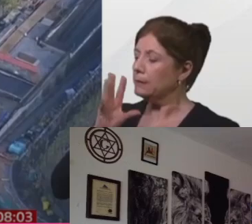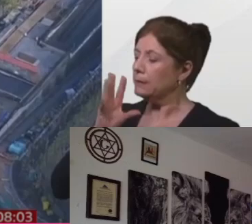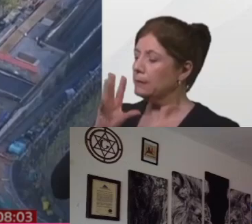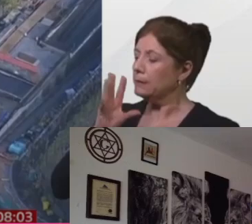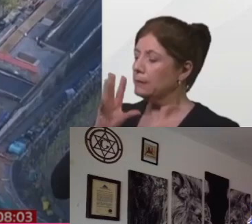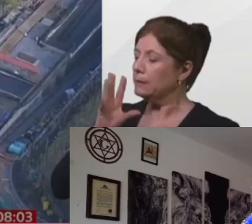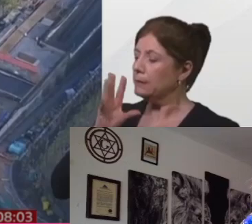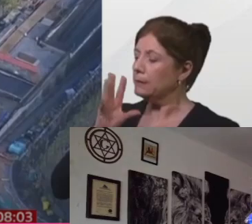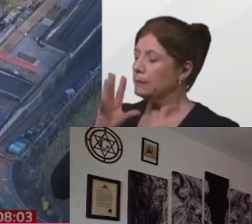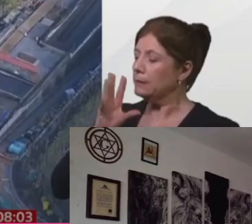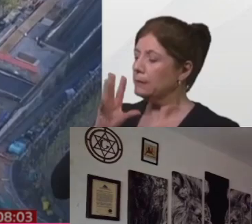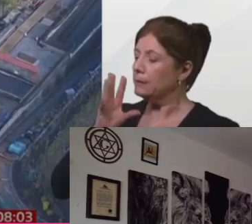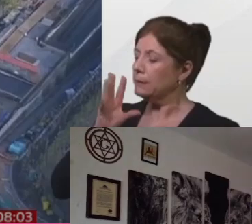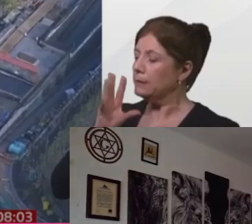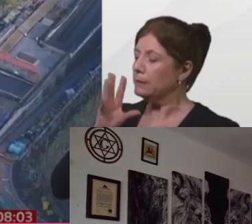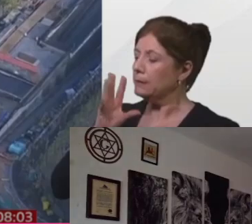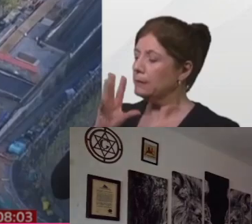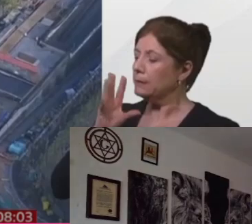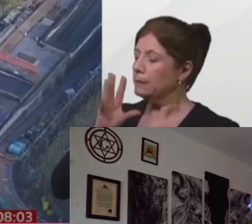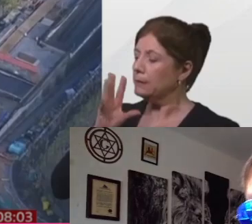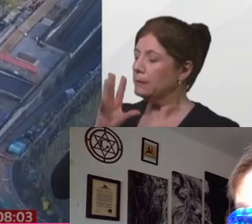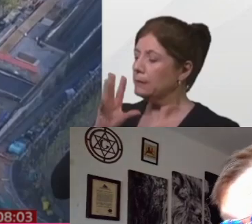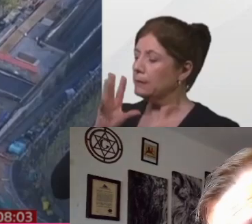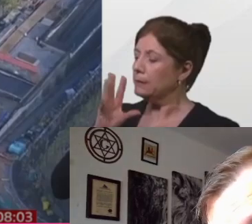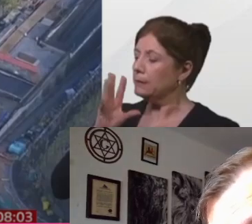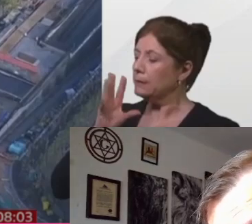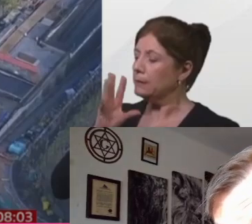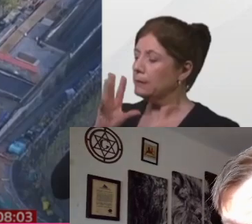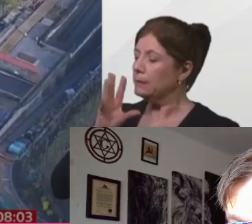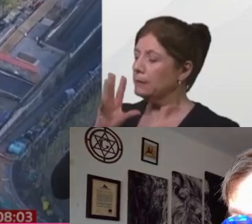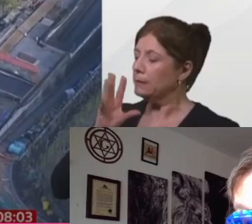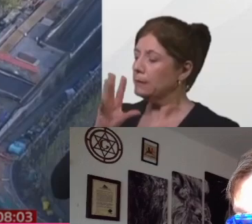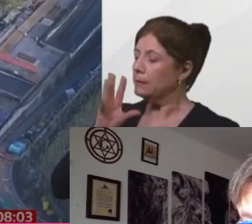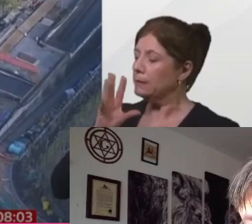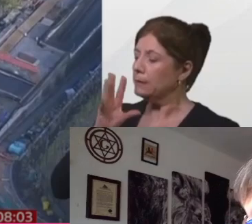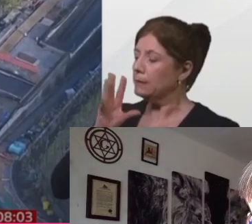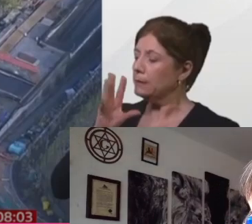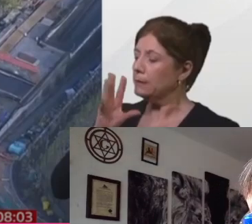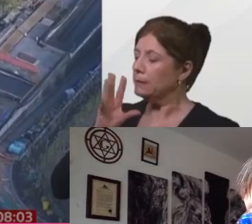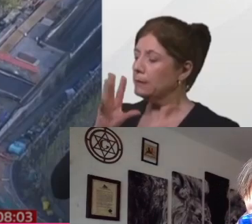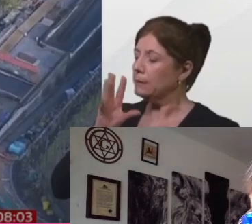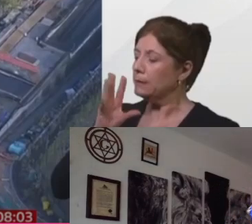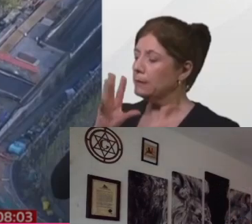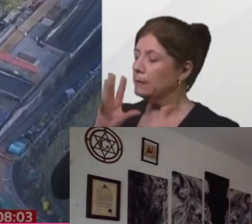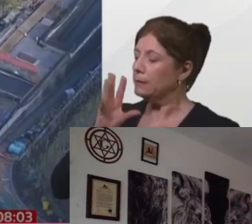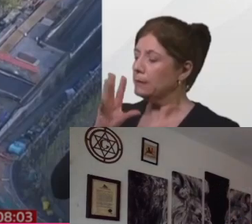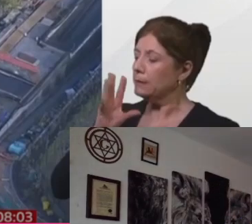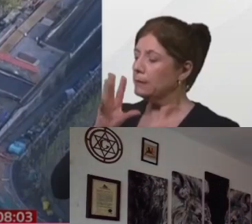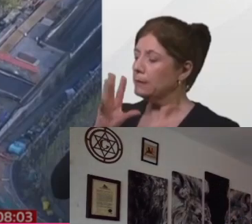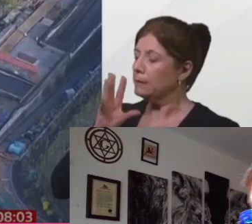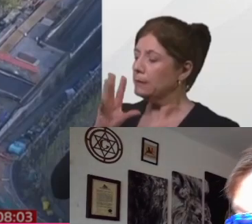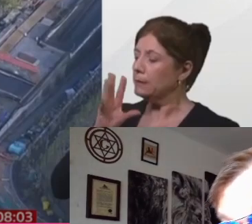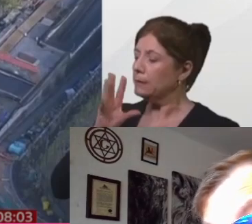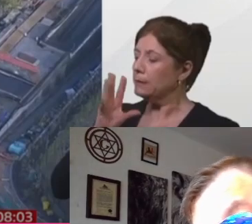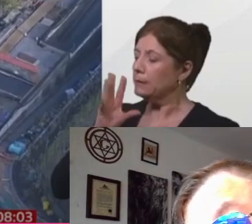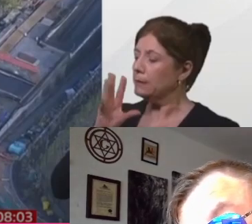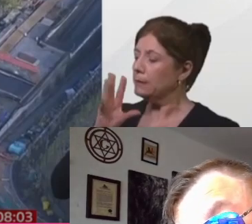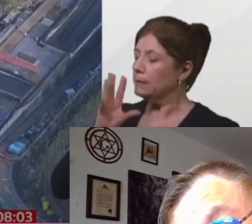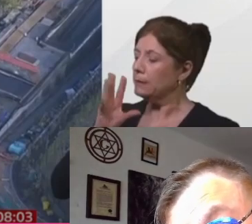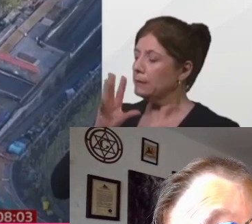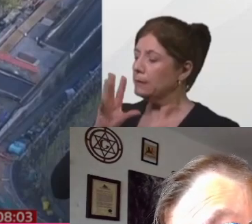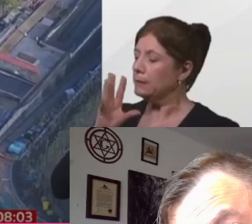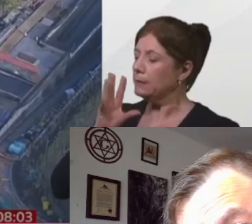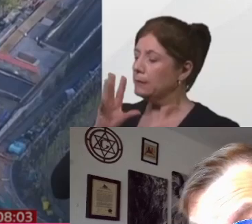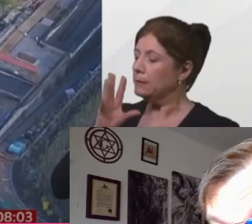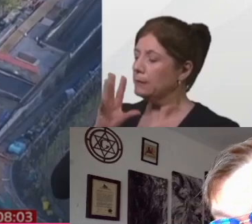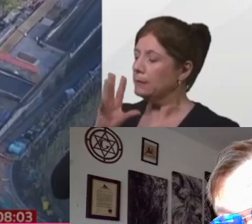Because they're all big, massive, pyramidic, structured institutions. And the reason they're